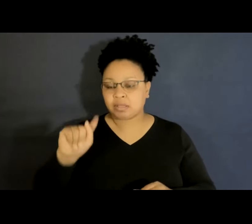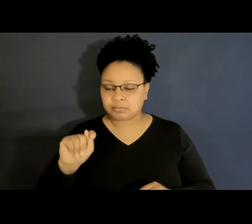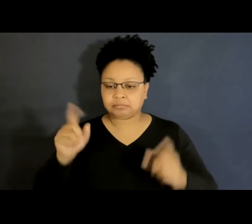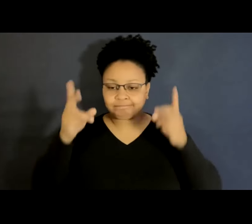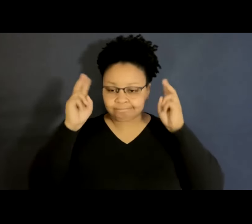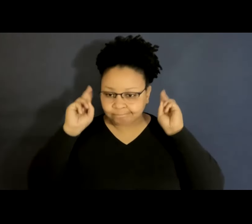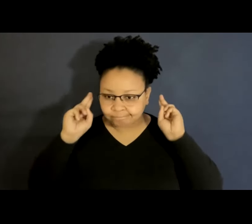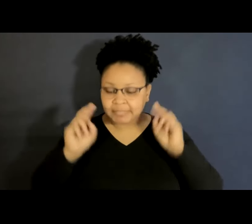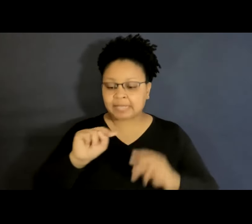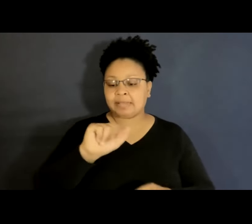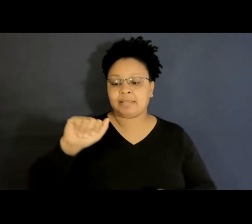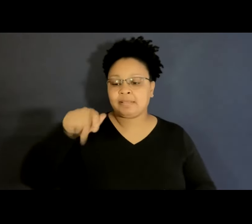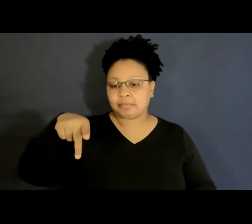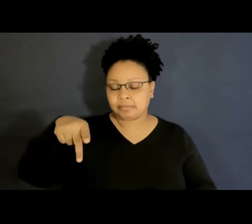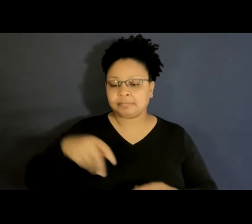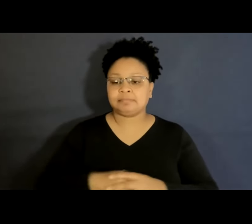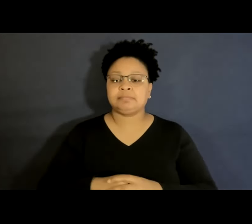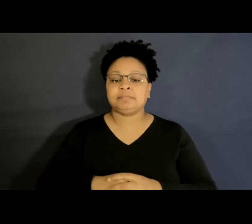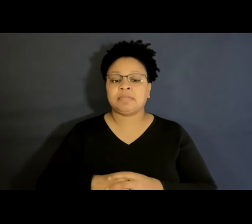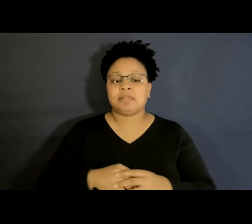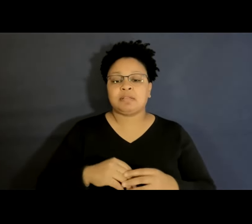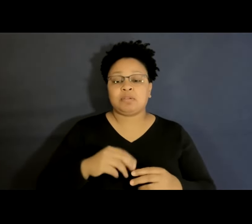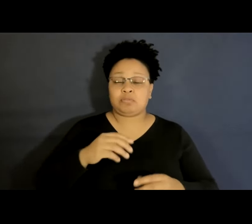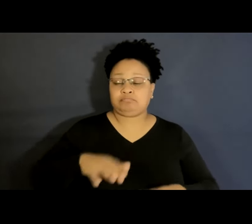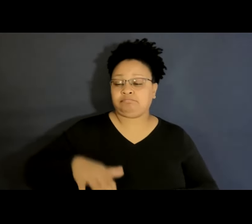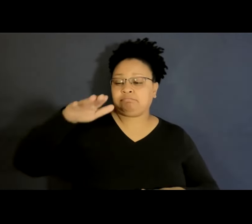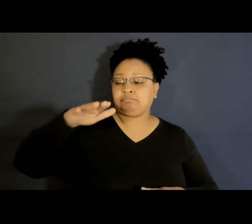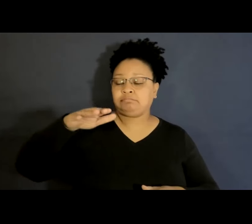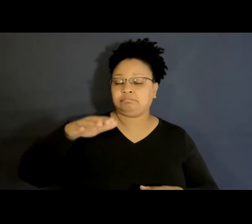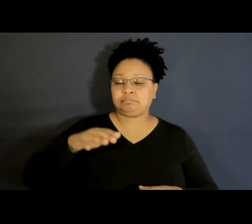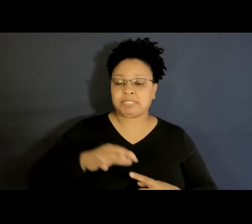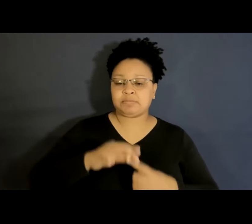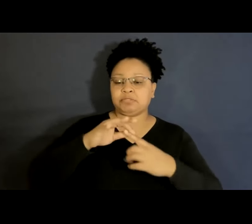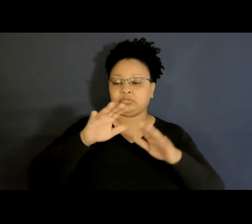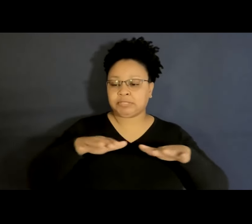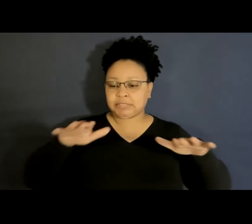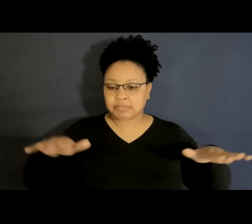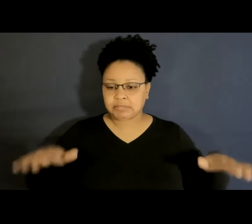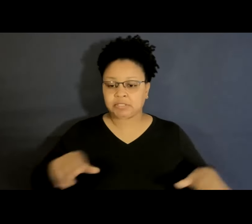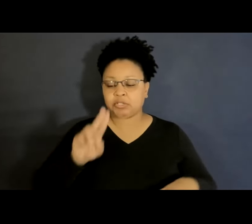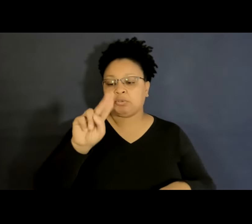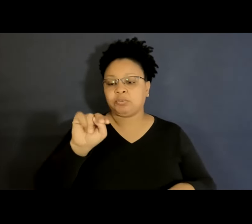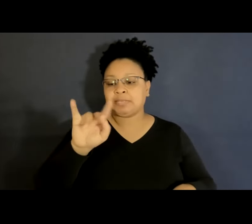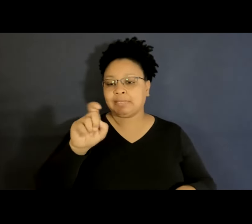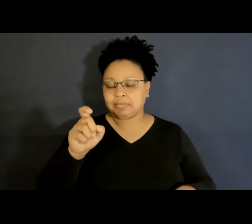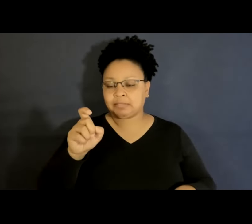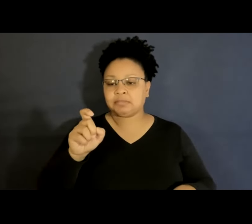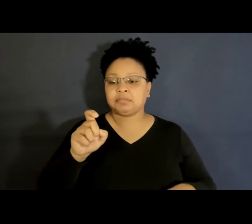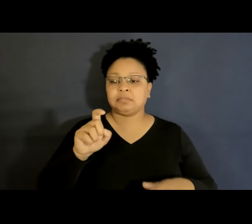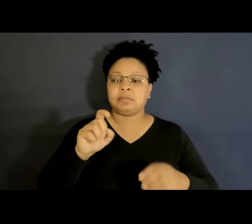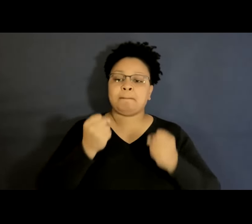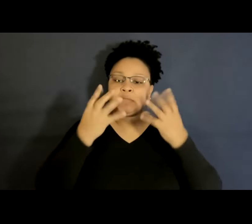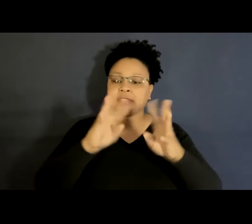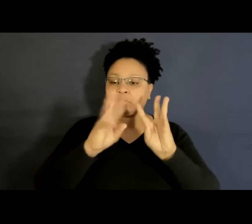County Branch, Raising Special Kids, and Unique's Multicultural Connections. And many thanks to